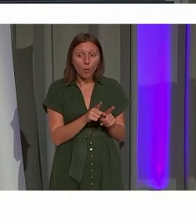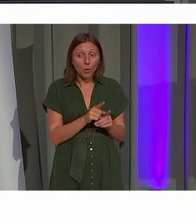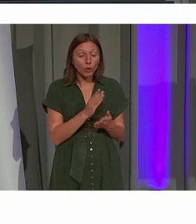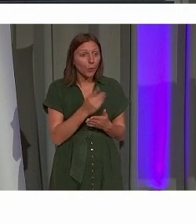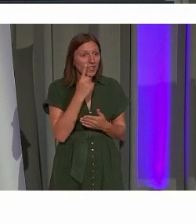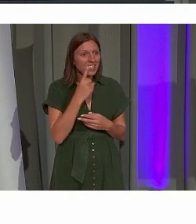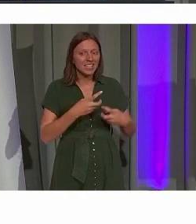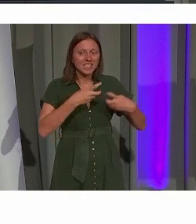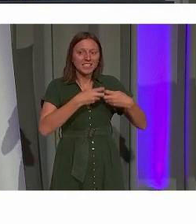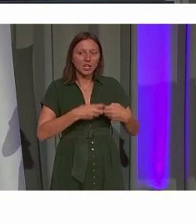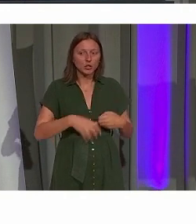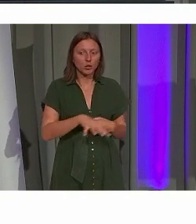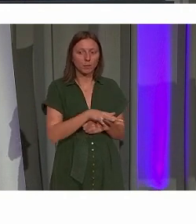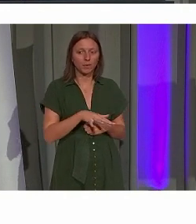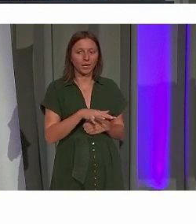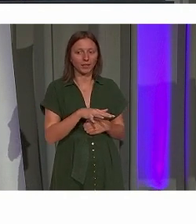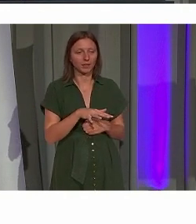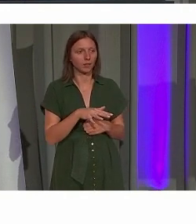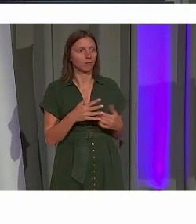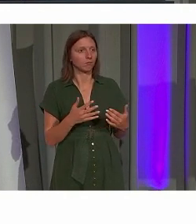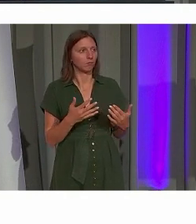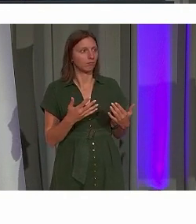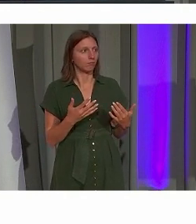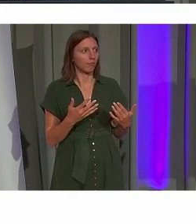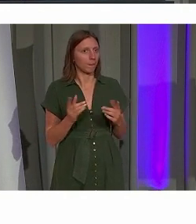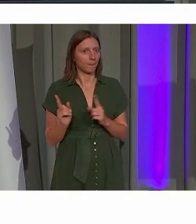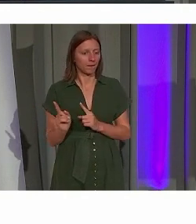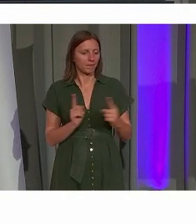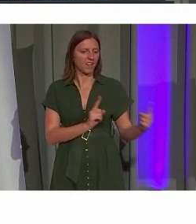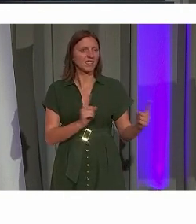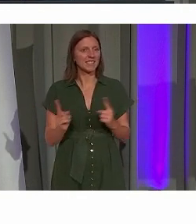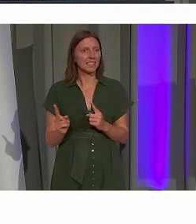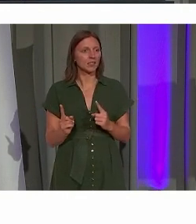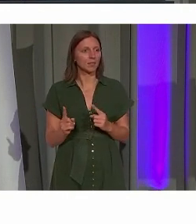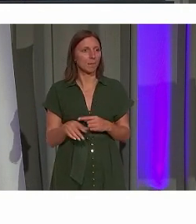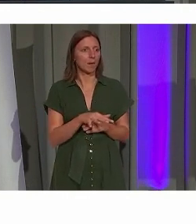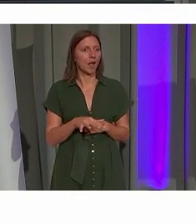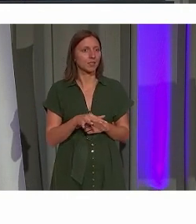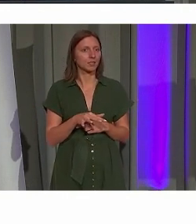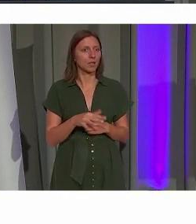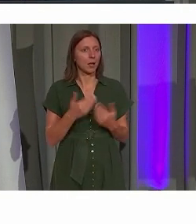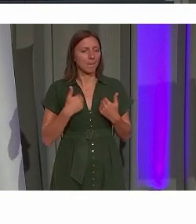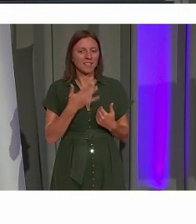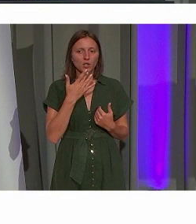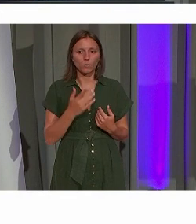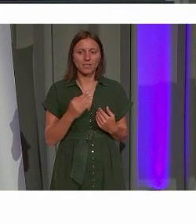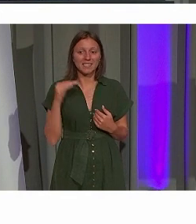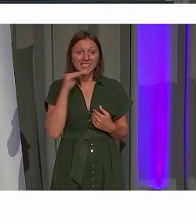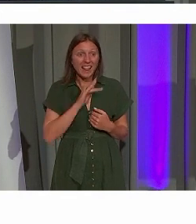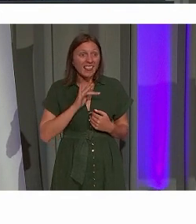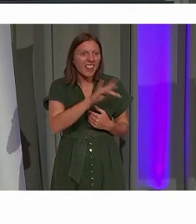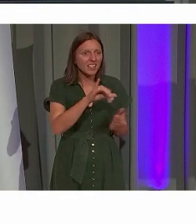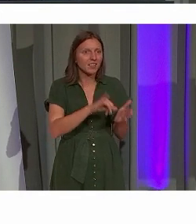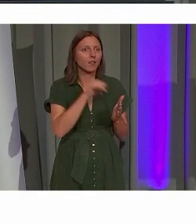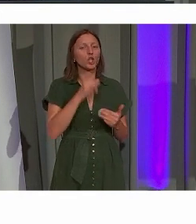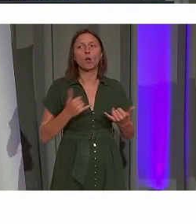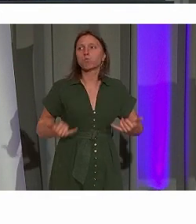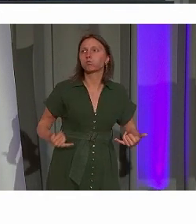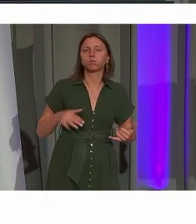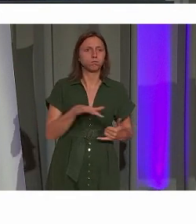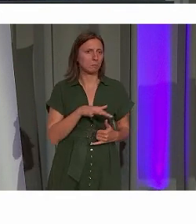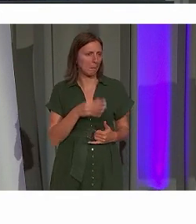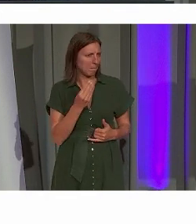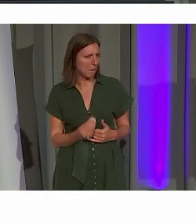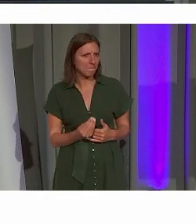count 2,500 people, but we also talked about the train station, because it's a transit